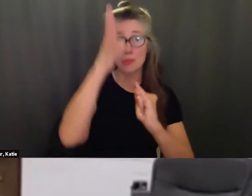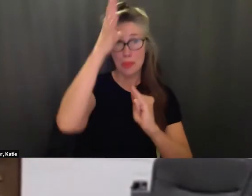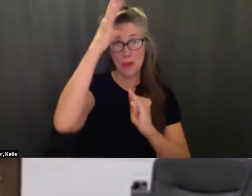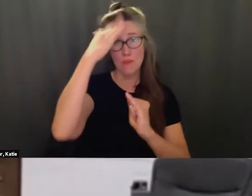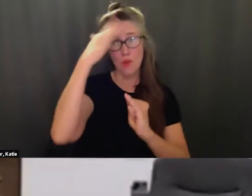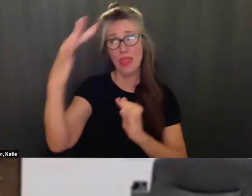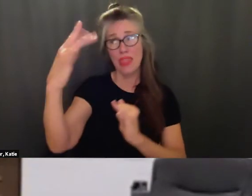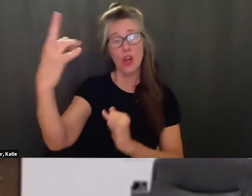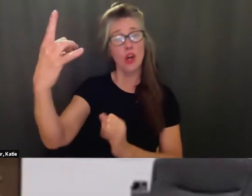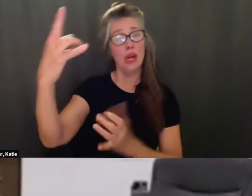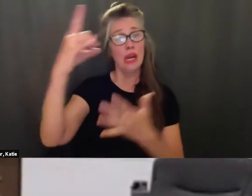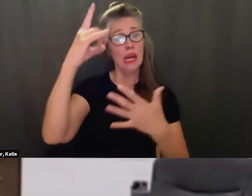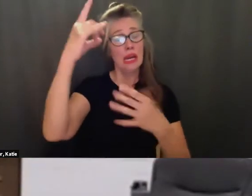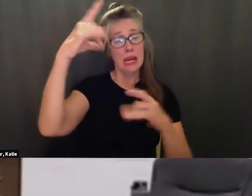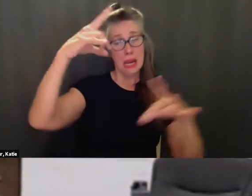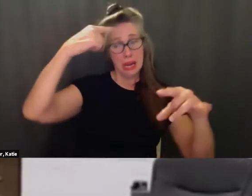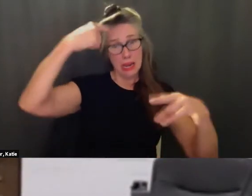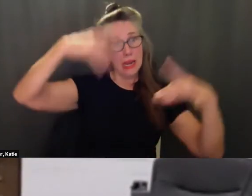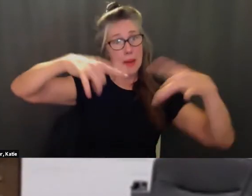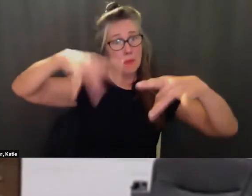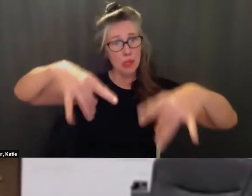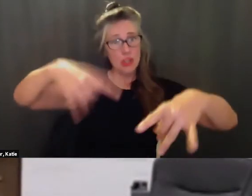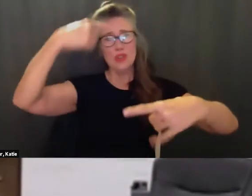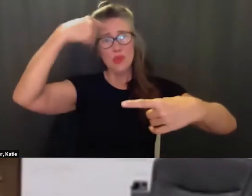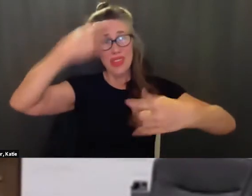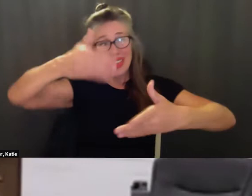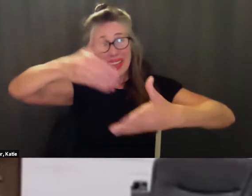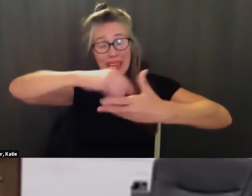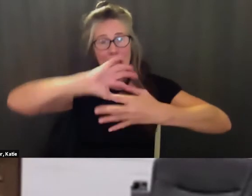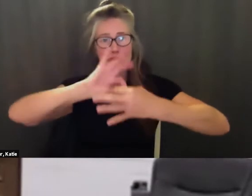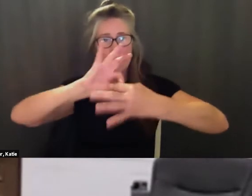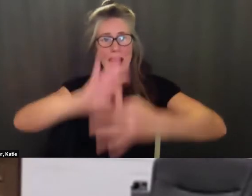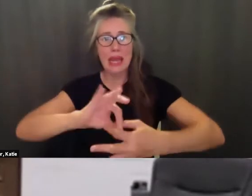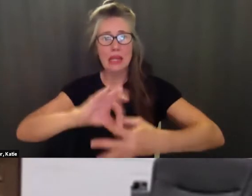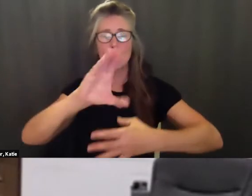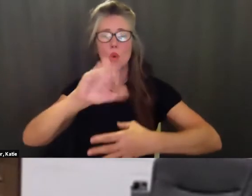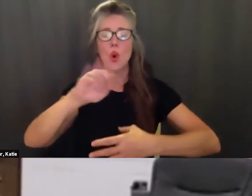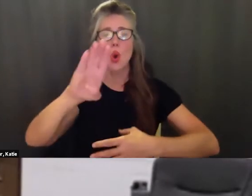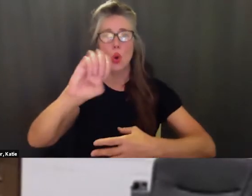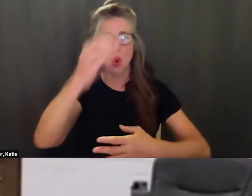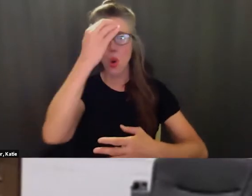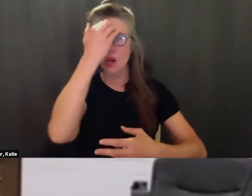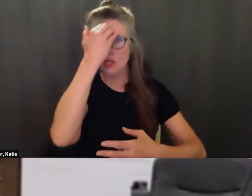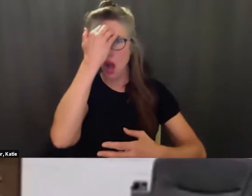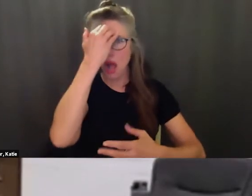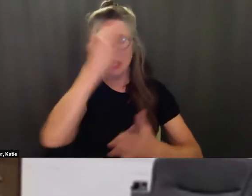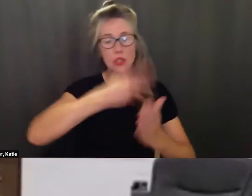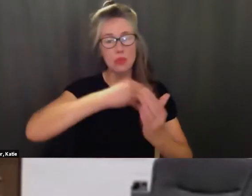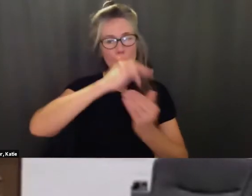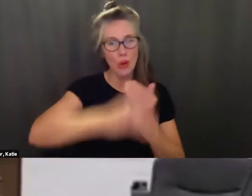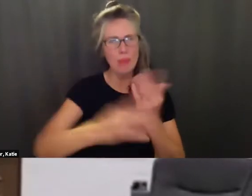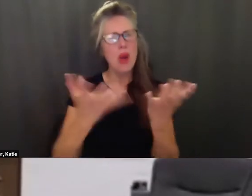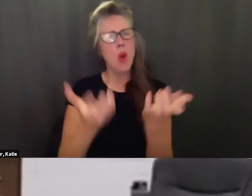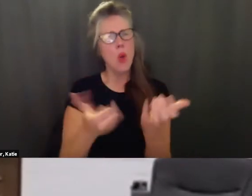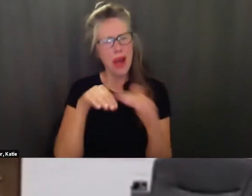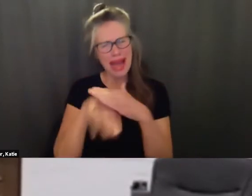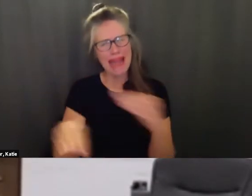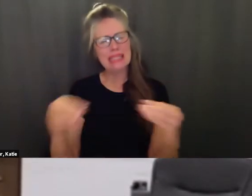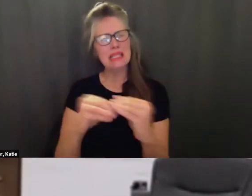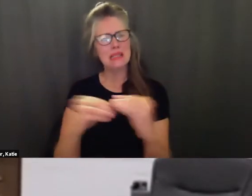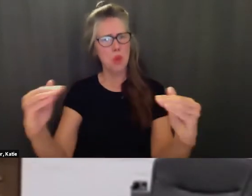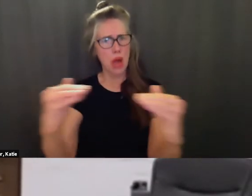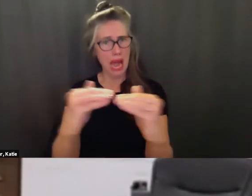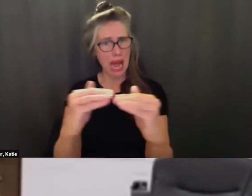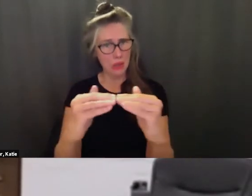on rethinking the core knowledge program to provide more equitable access and/or